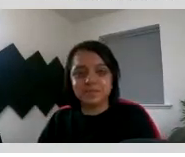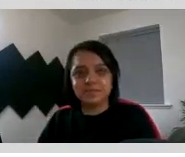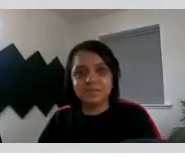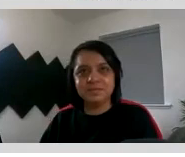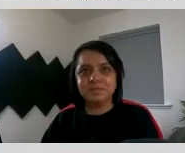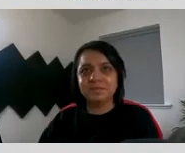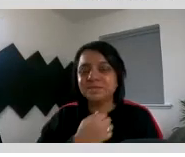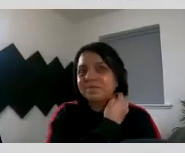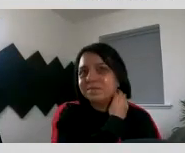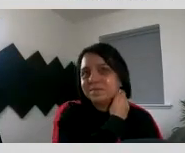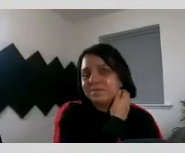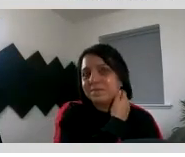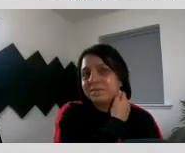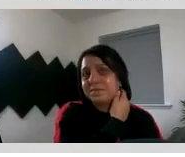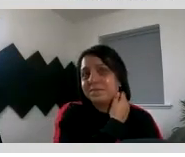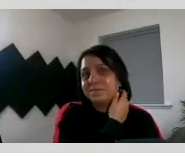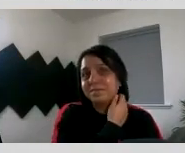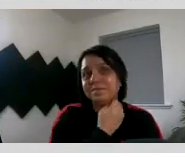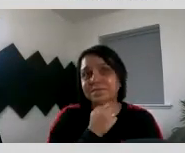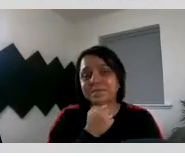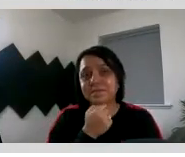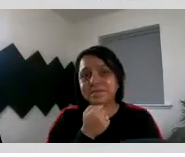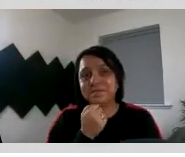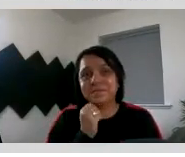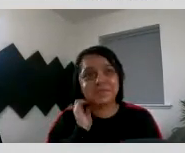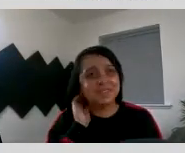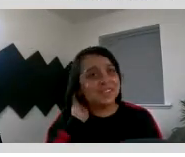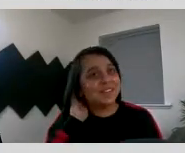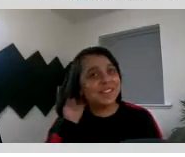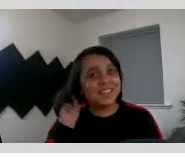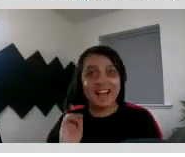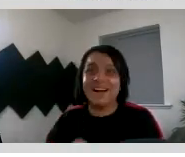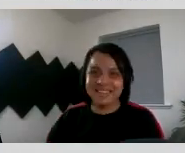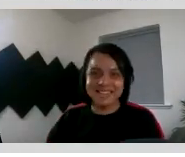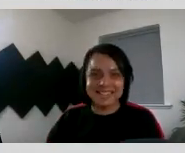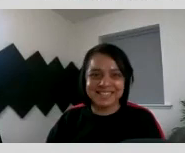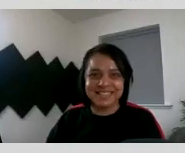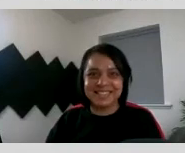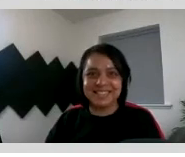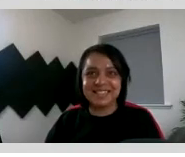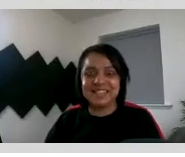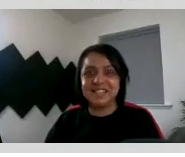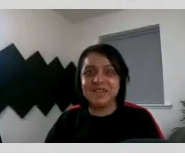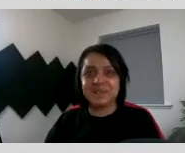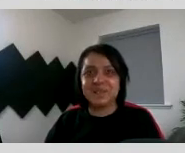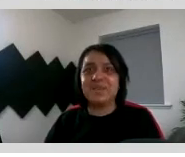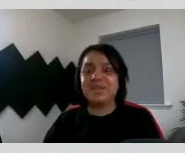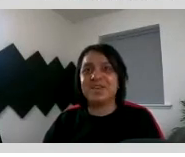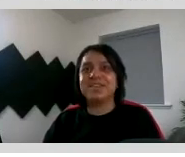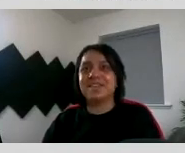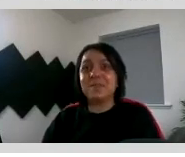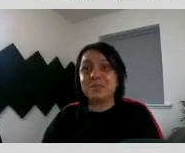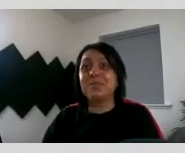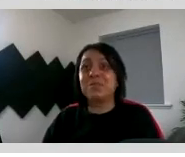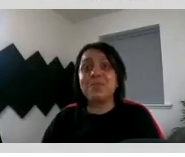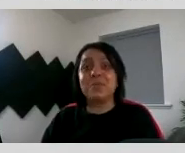in the UK, but I'm going to talk about it tomorrow. That's the whole session tomorrow is about that. So